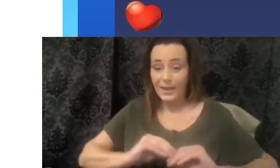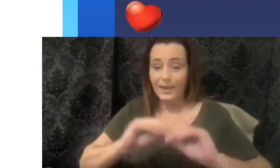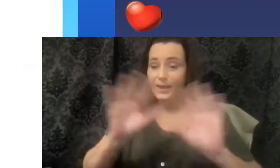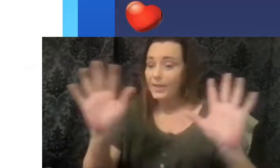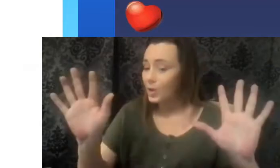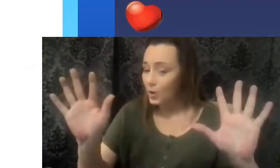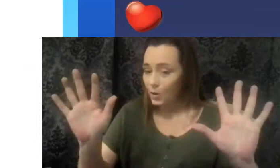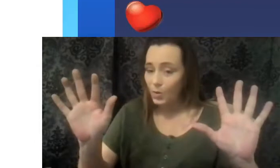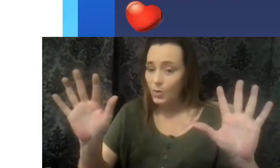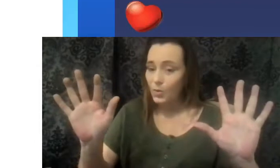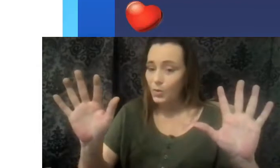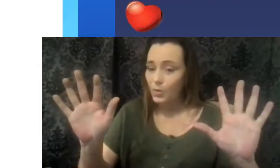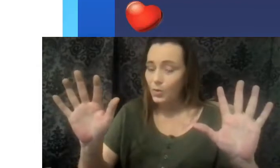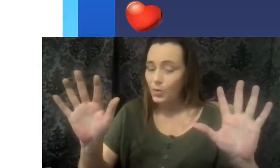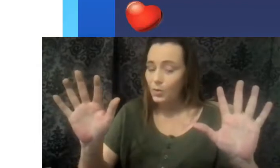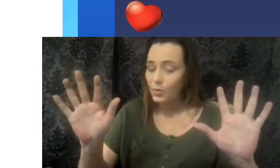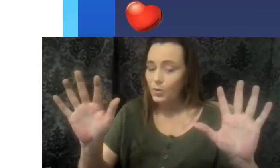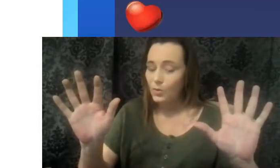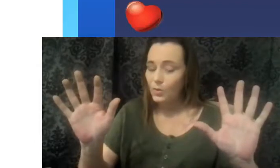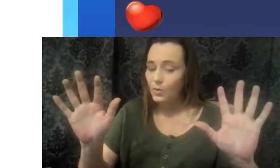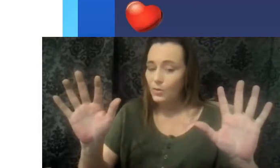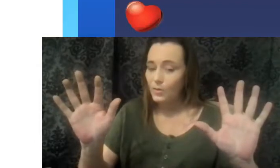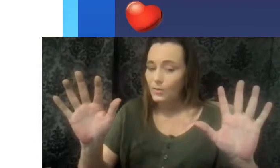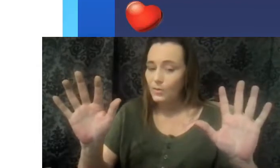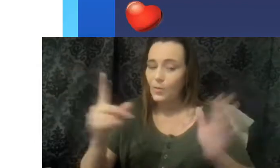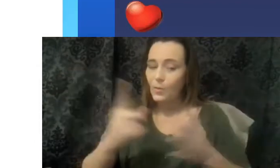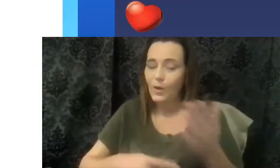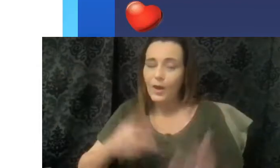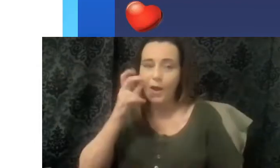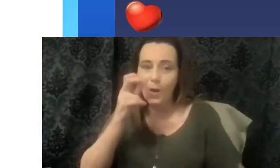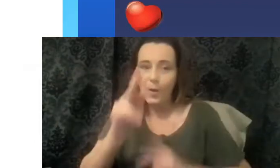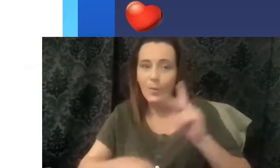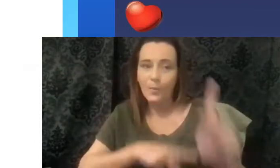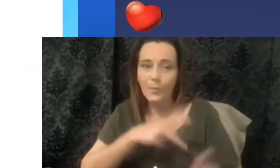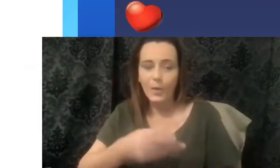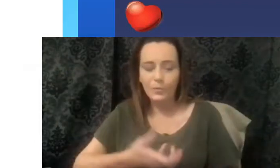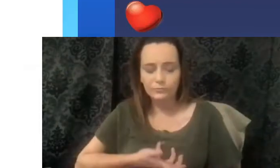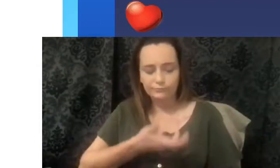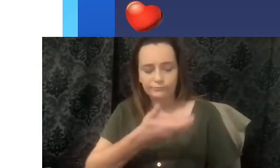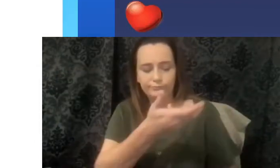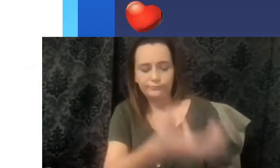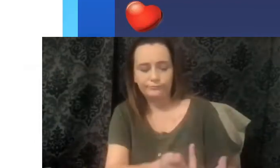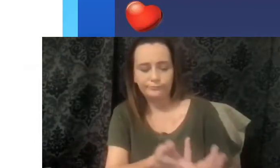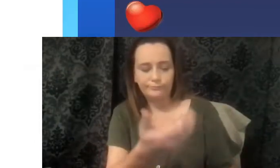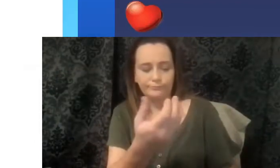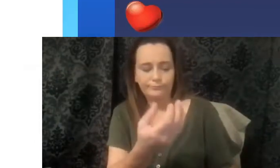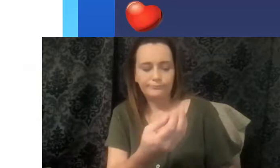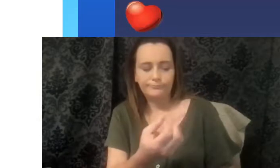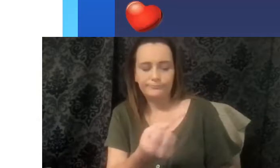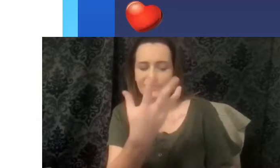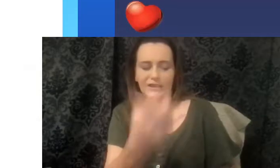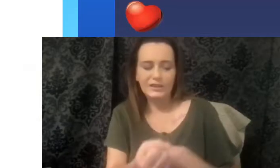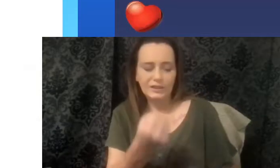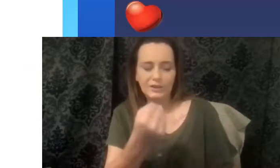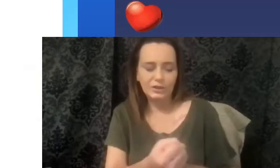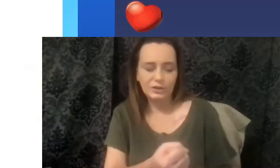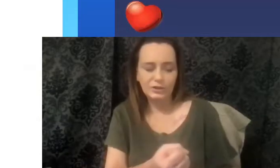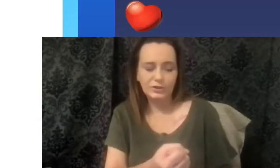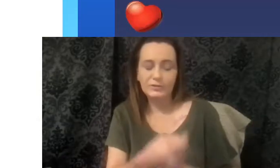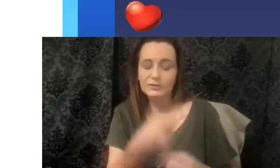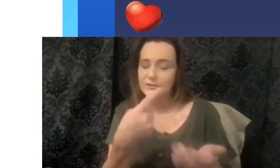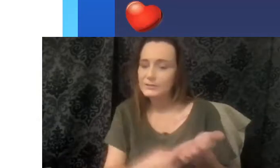much, and I'm just going by what I heard people share over the past several years. Sometimes it's not